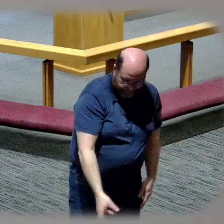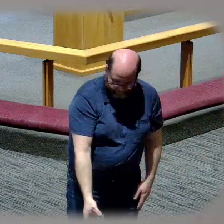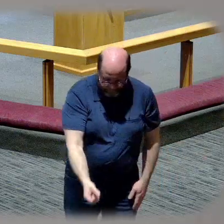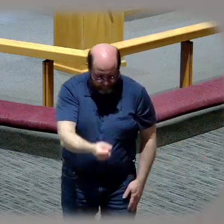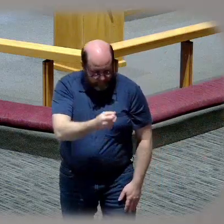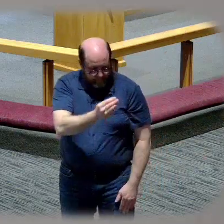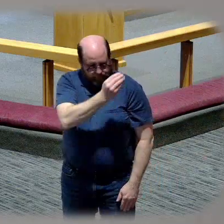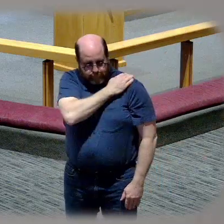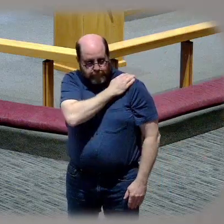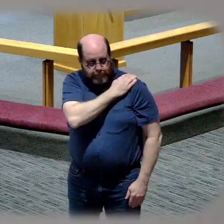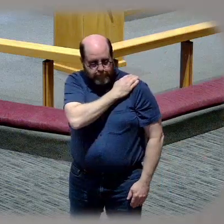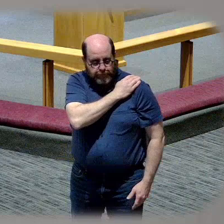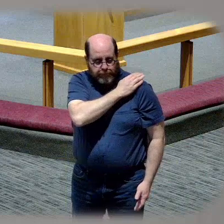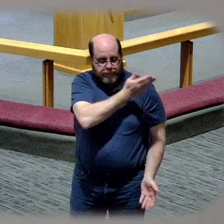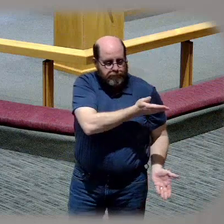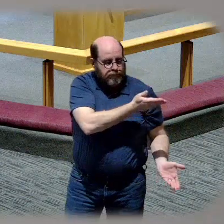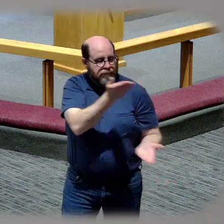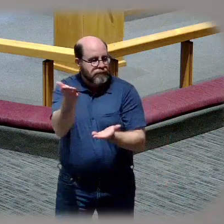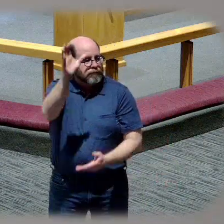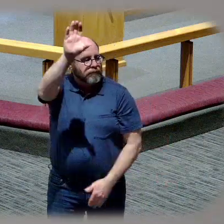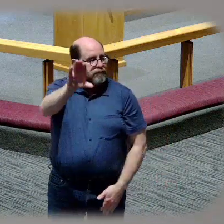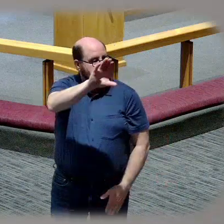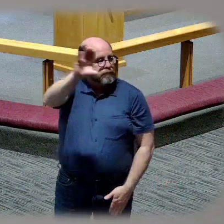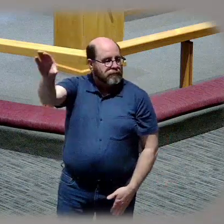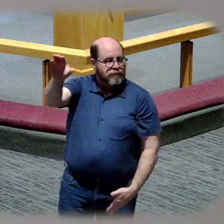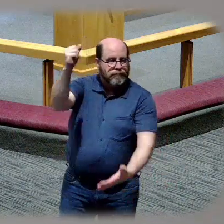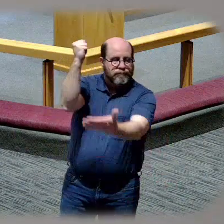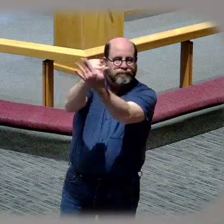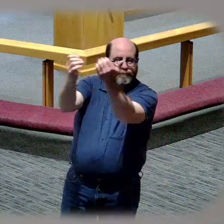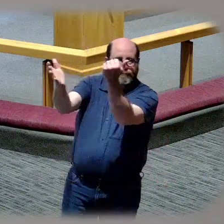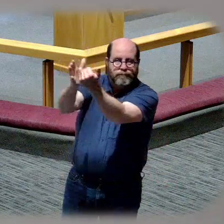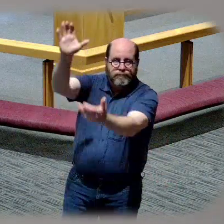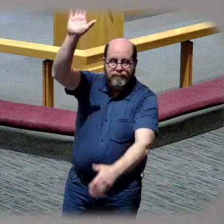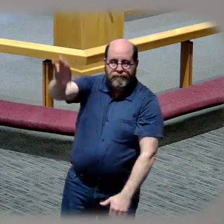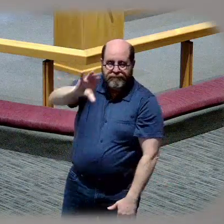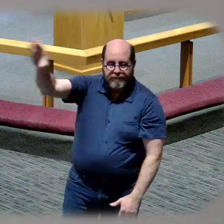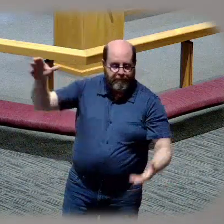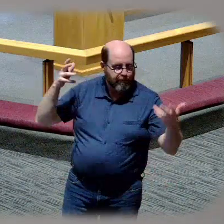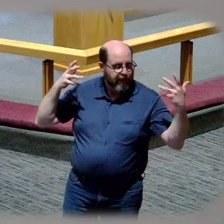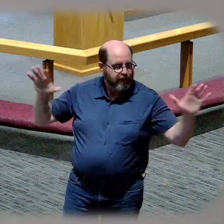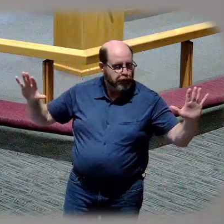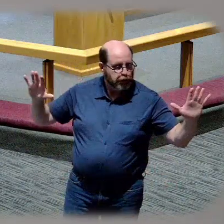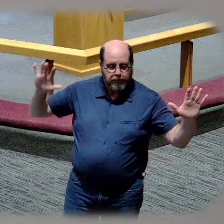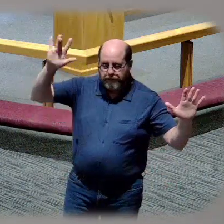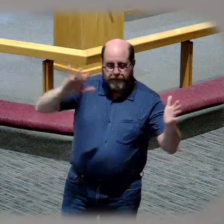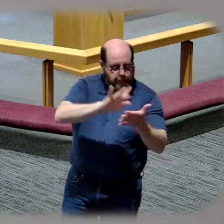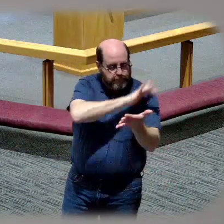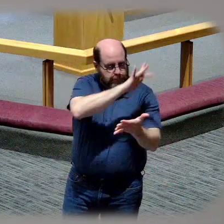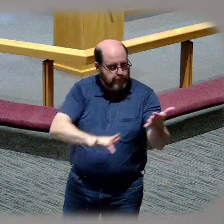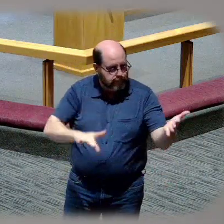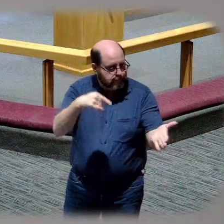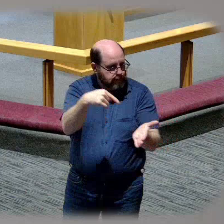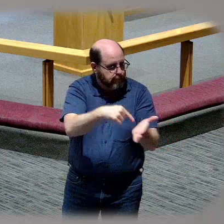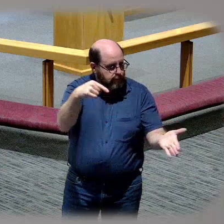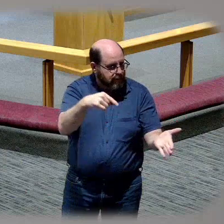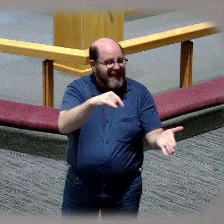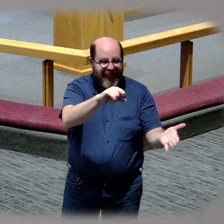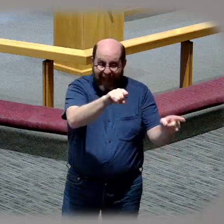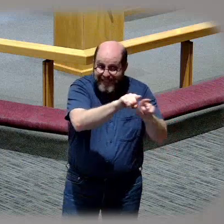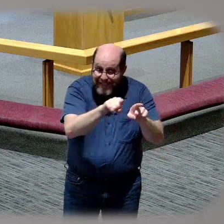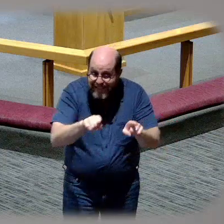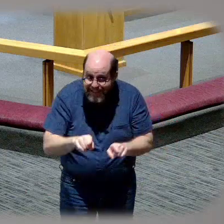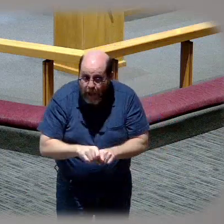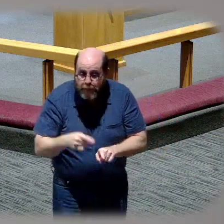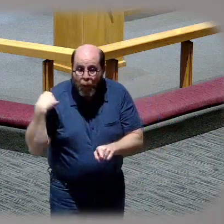it to the cross of Calvary to pay for it once and for all. In that same event, that same baptism, we